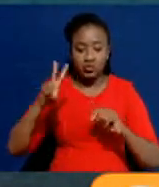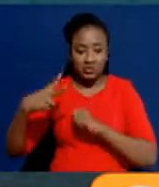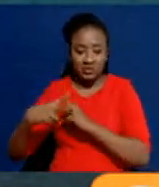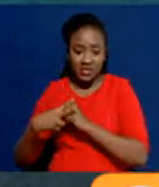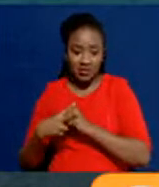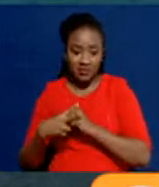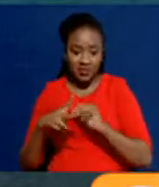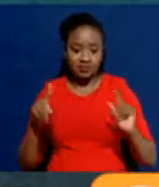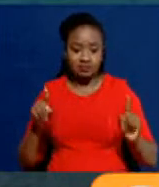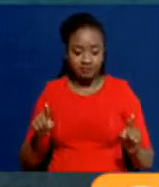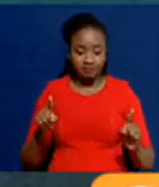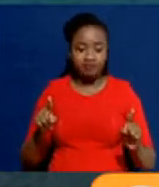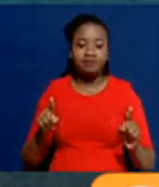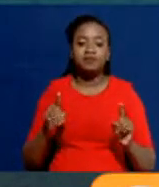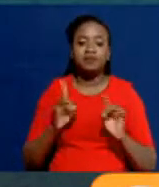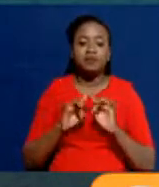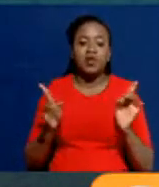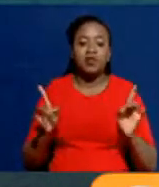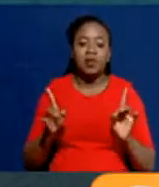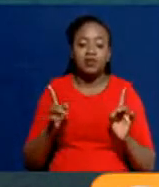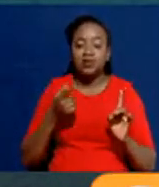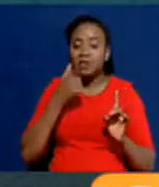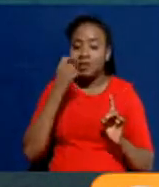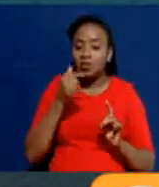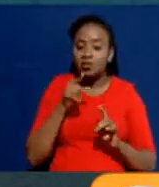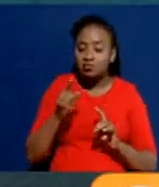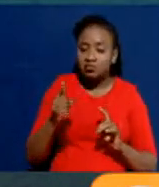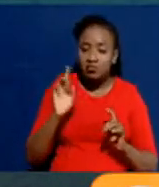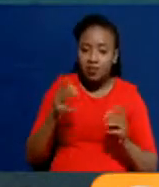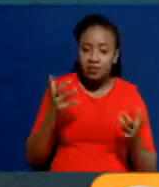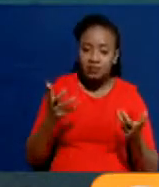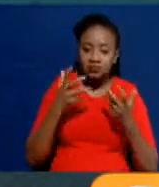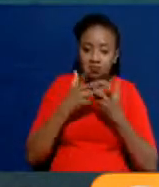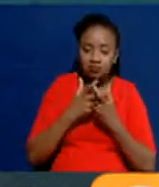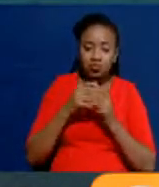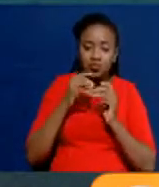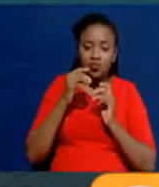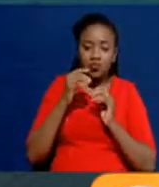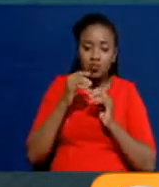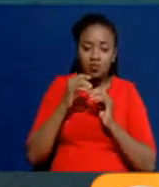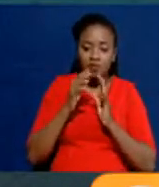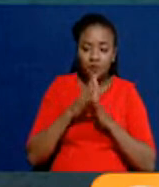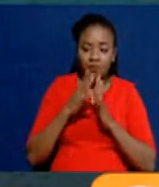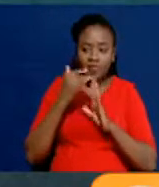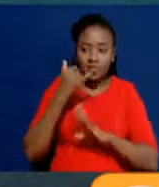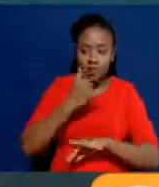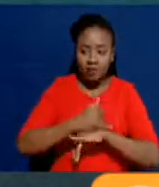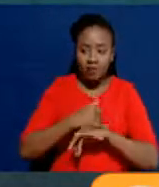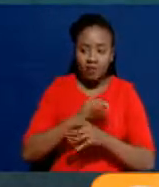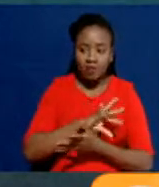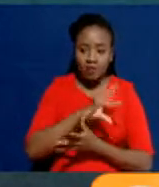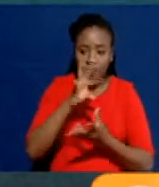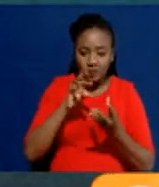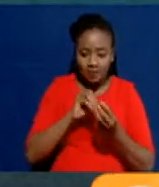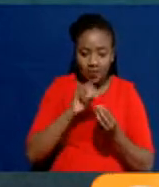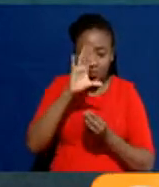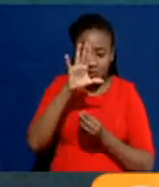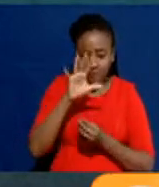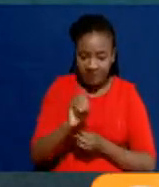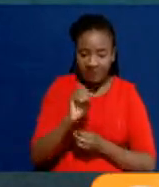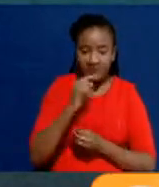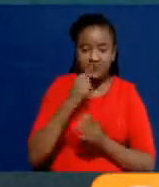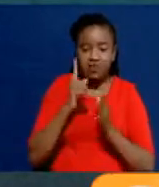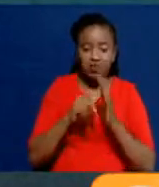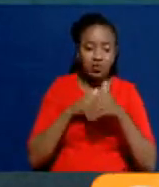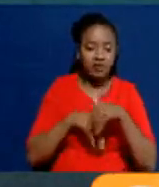the newly created office and the fresh complement of 50 had to comply with the Constitution, all 50 of them were declared unconstitutional, no matter